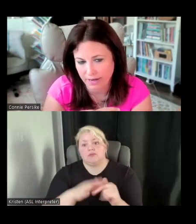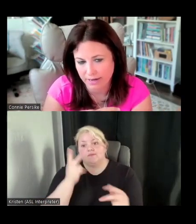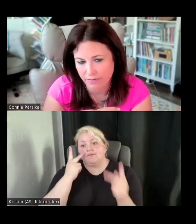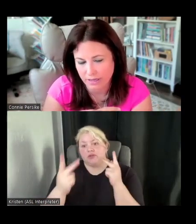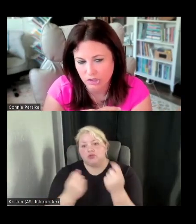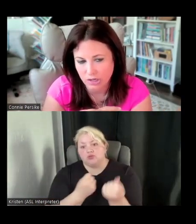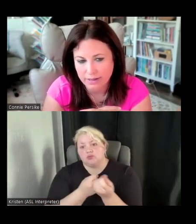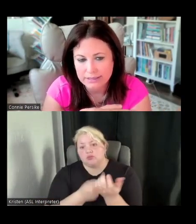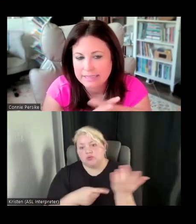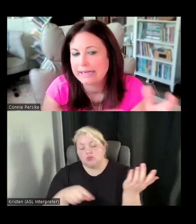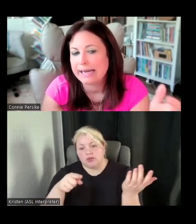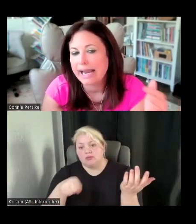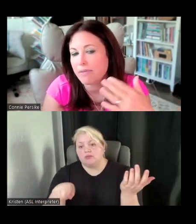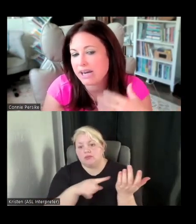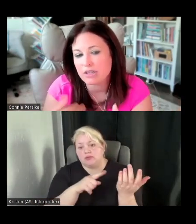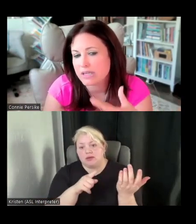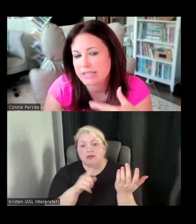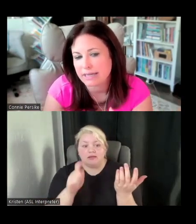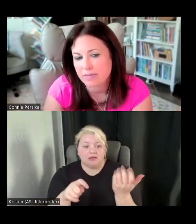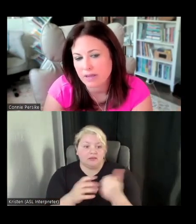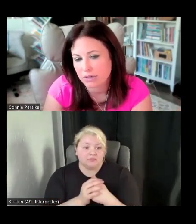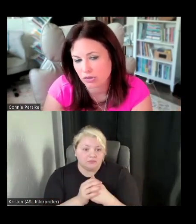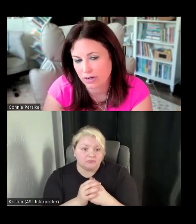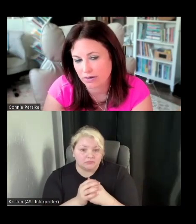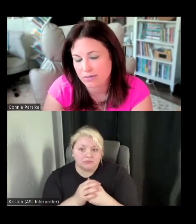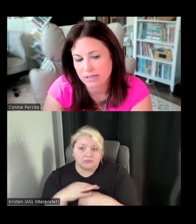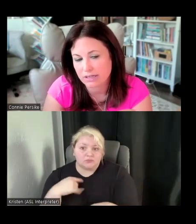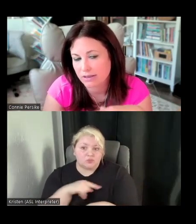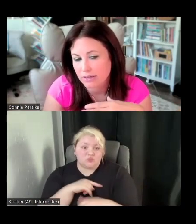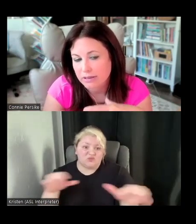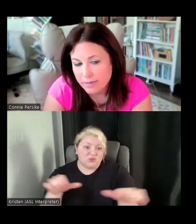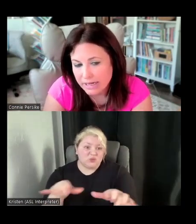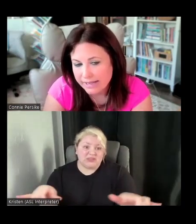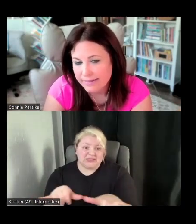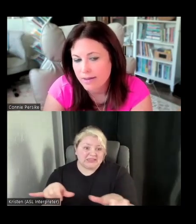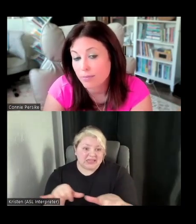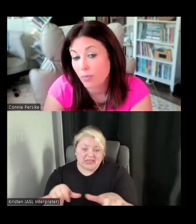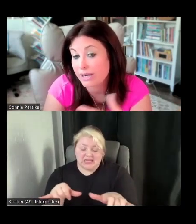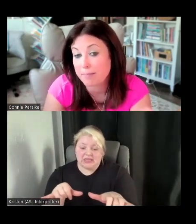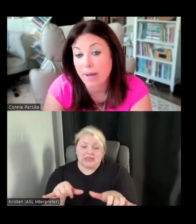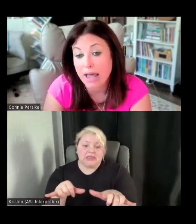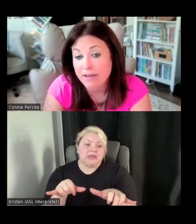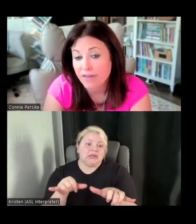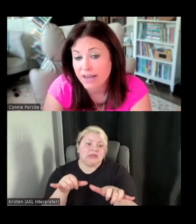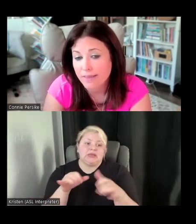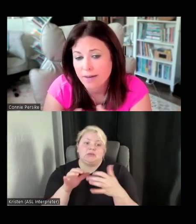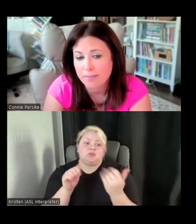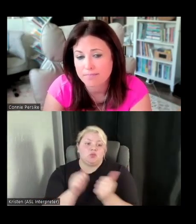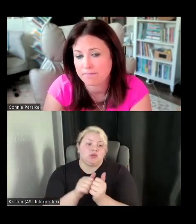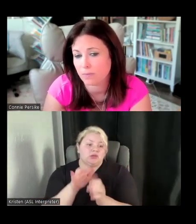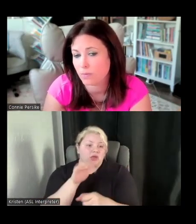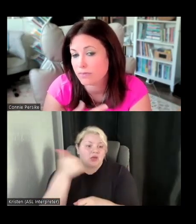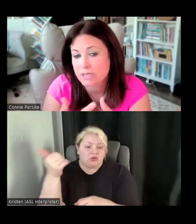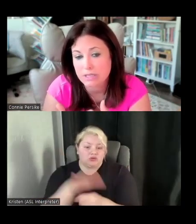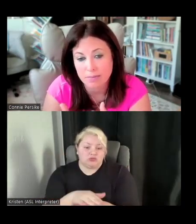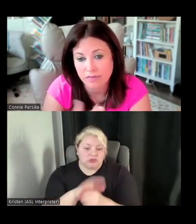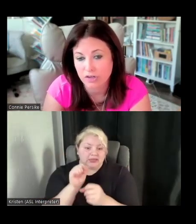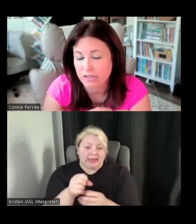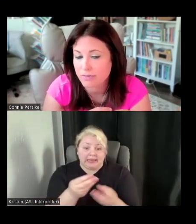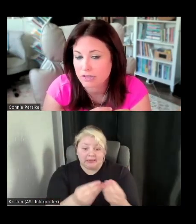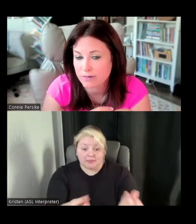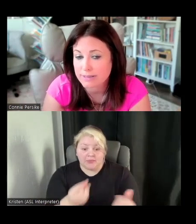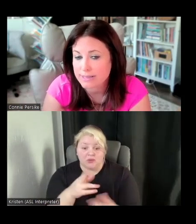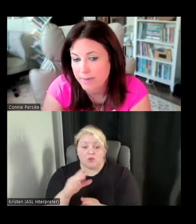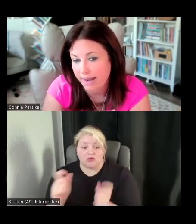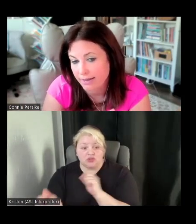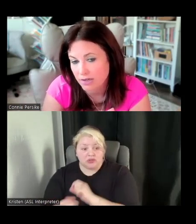we provide for that child. And we can do the same thing with triggers. We can either eliminate them, we can modify them. For